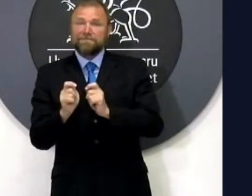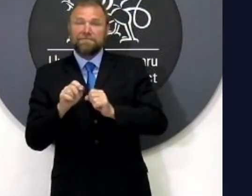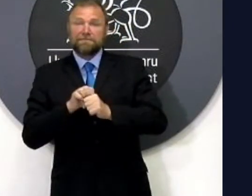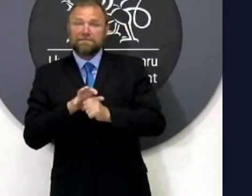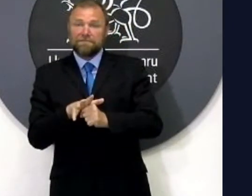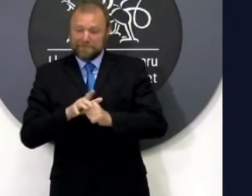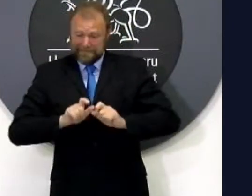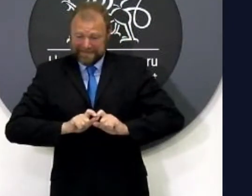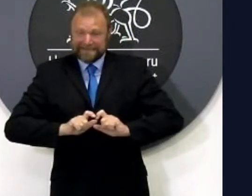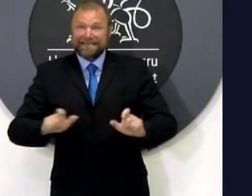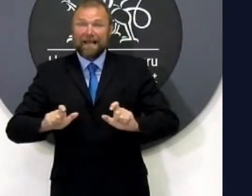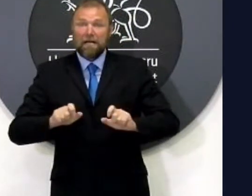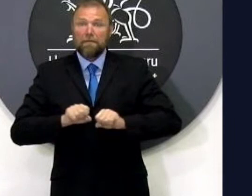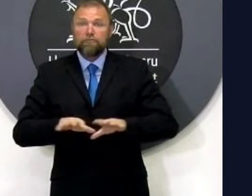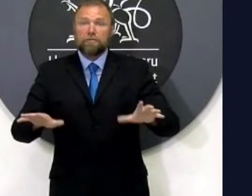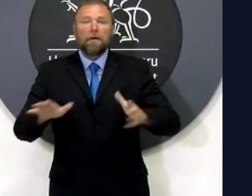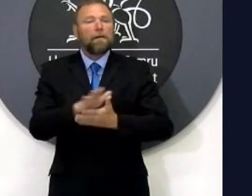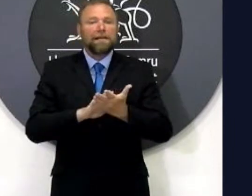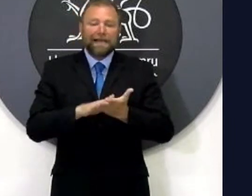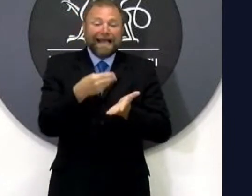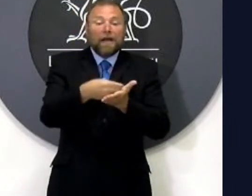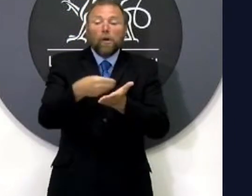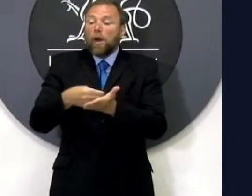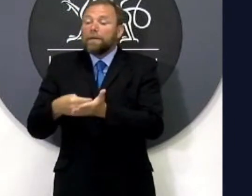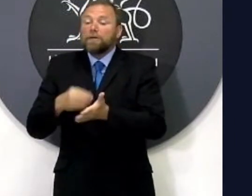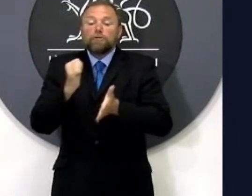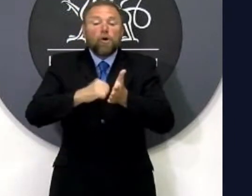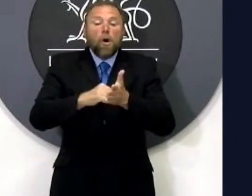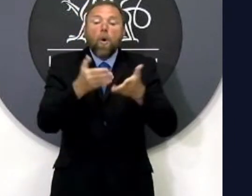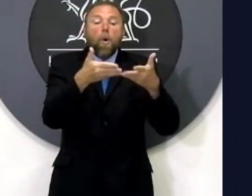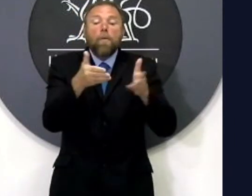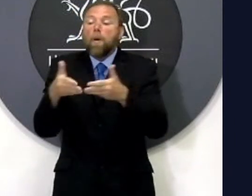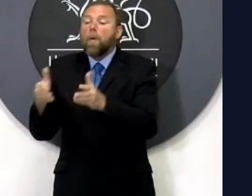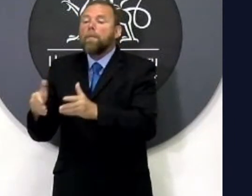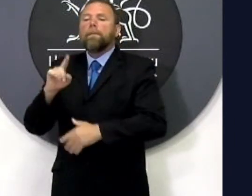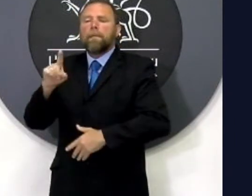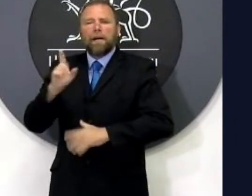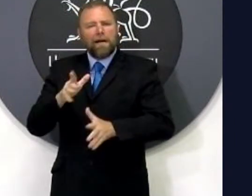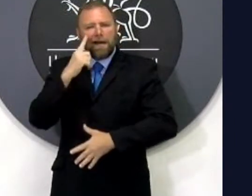yr amrywiolyn newydd yn gallu ymledu yn gyflym.